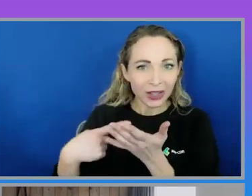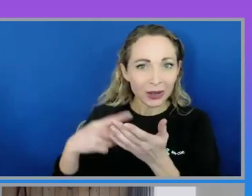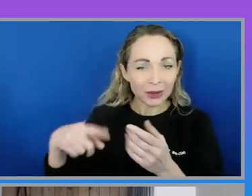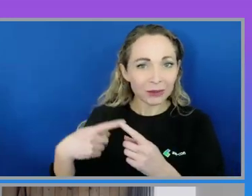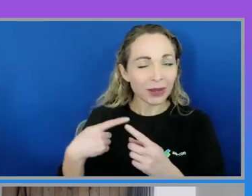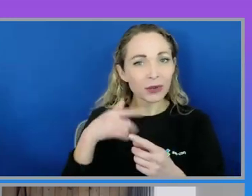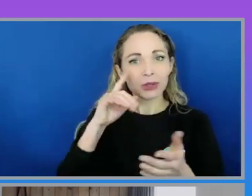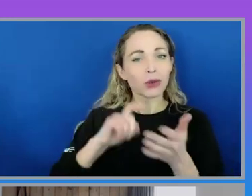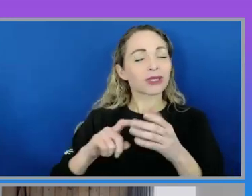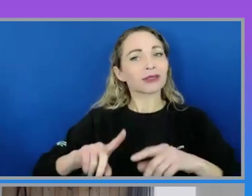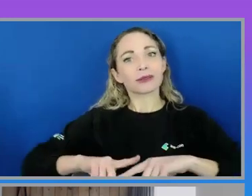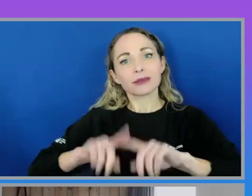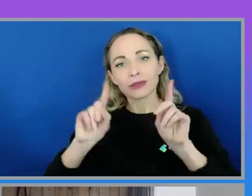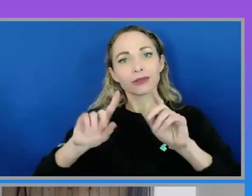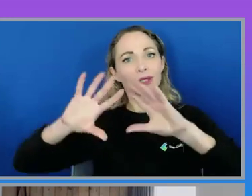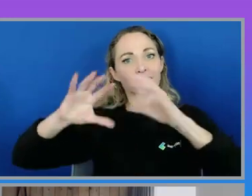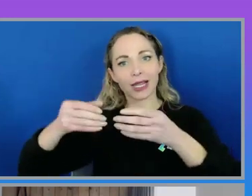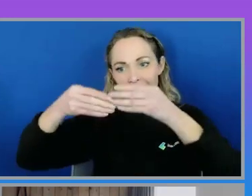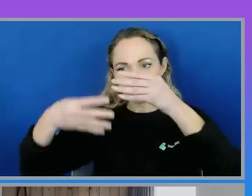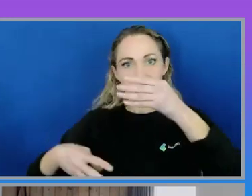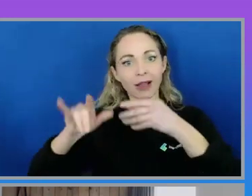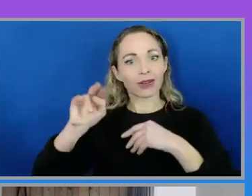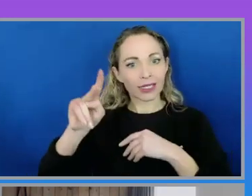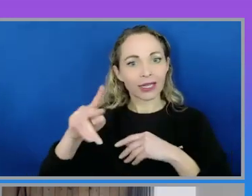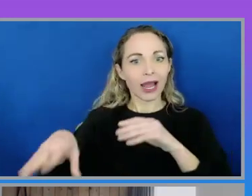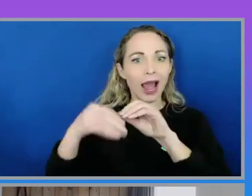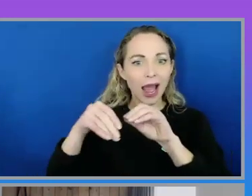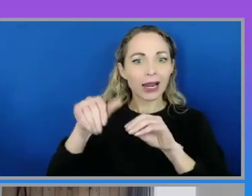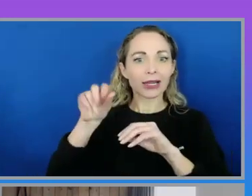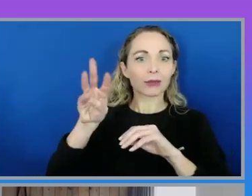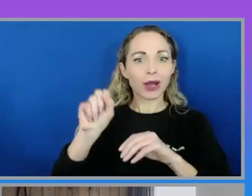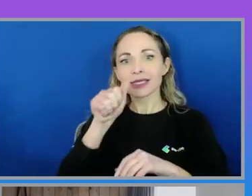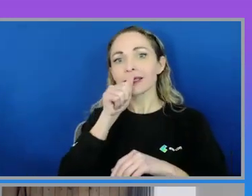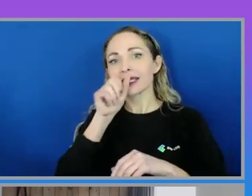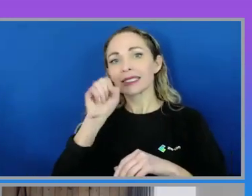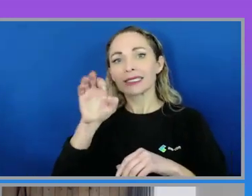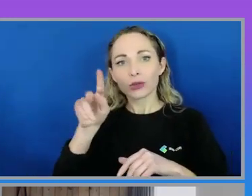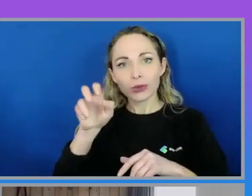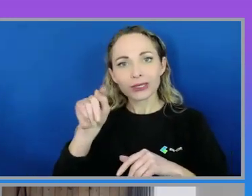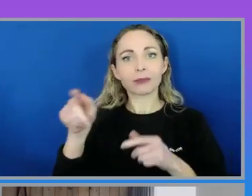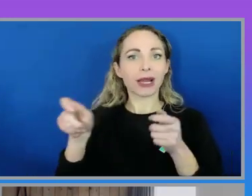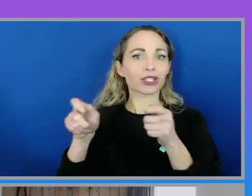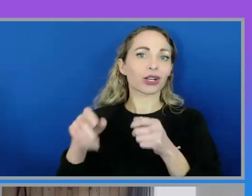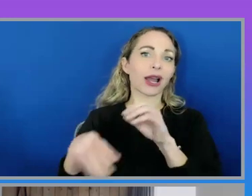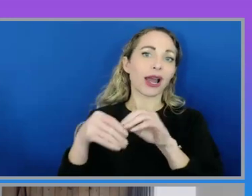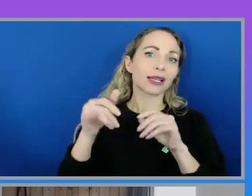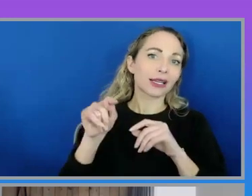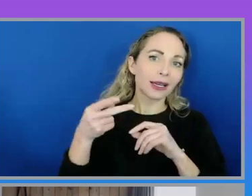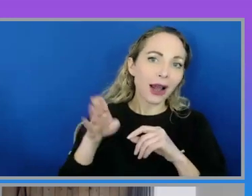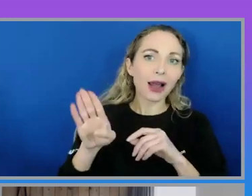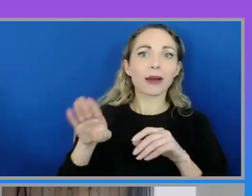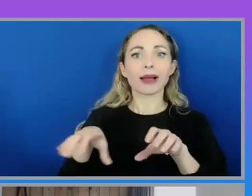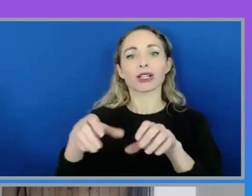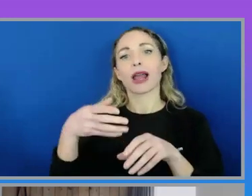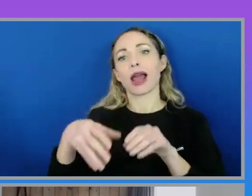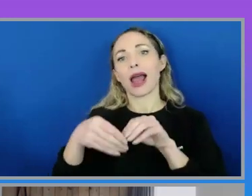totally different list of links. Add AWS Secrets Manager, add GitHub Actions, add HTTP